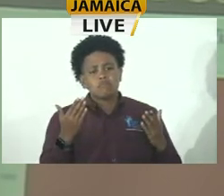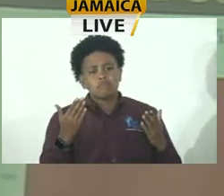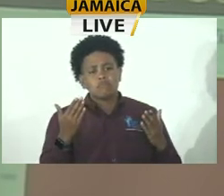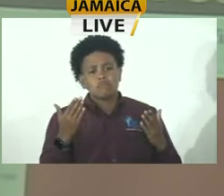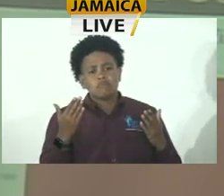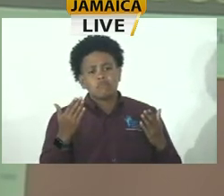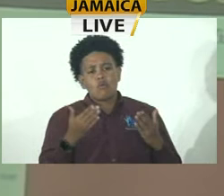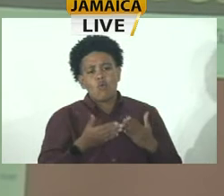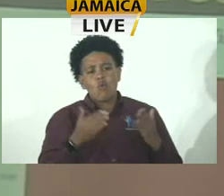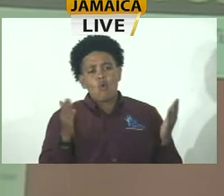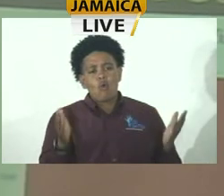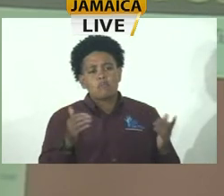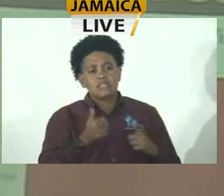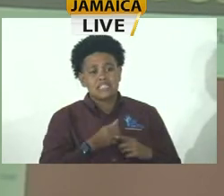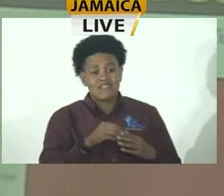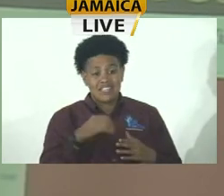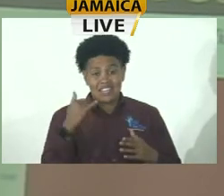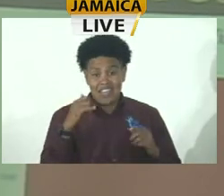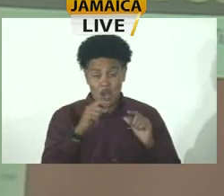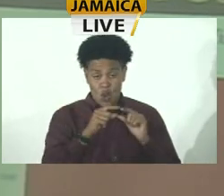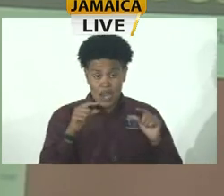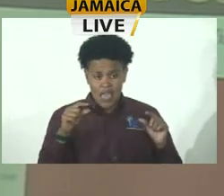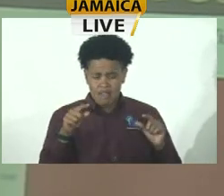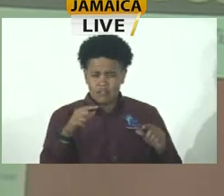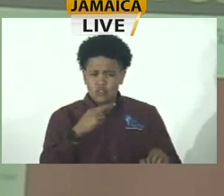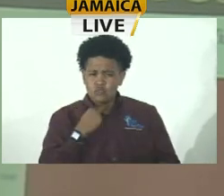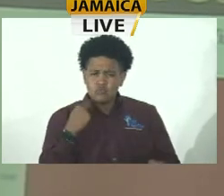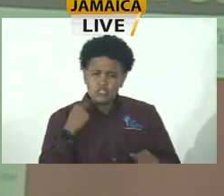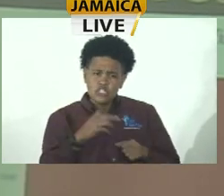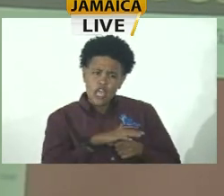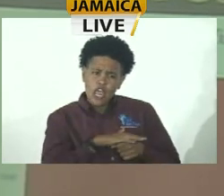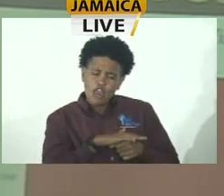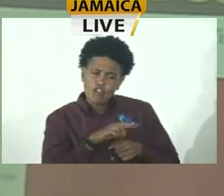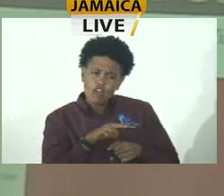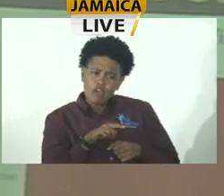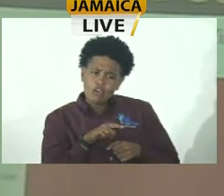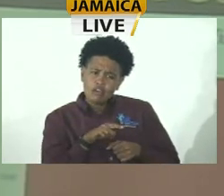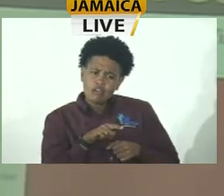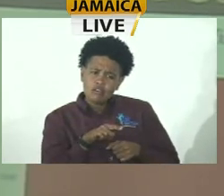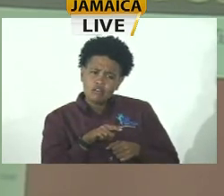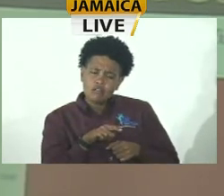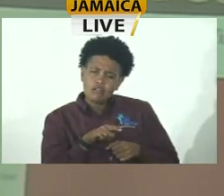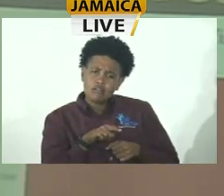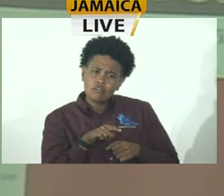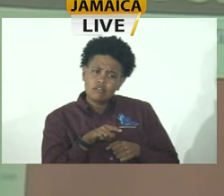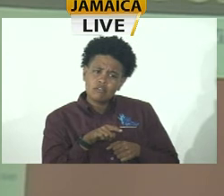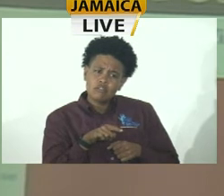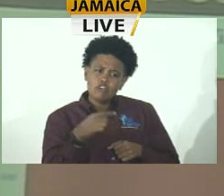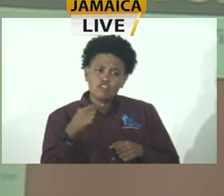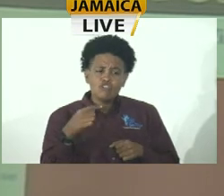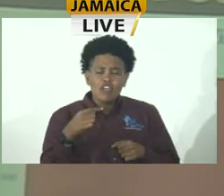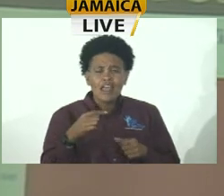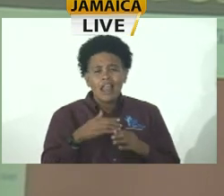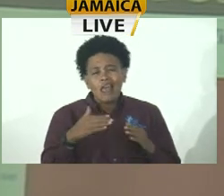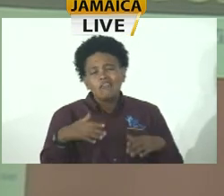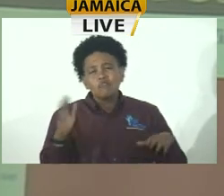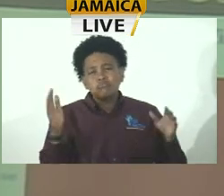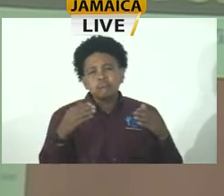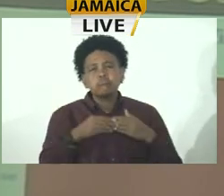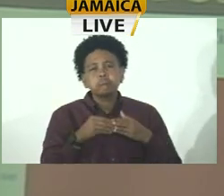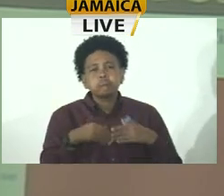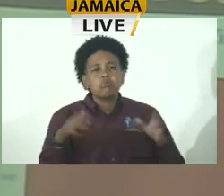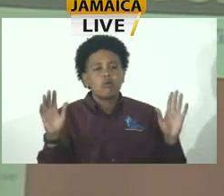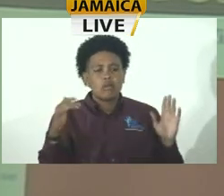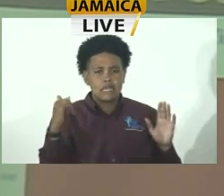in the yellow level risk area you would start to